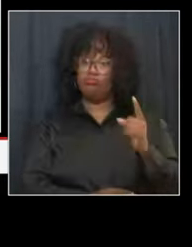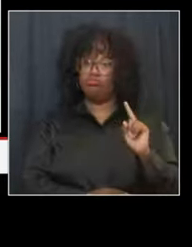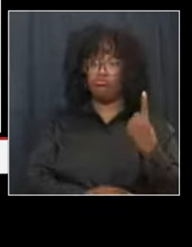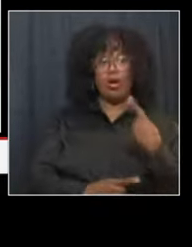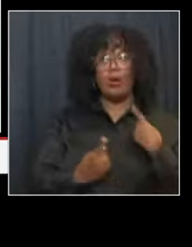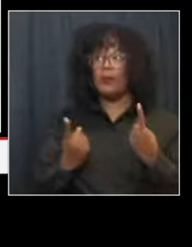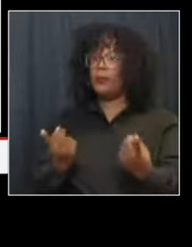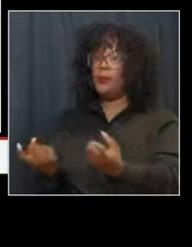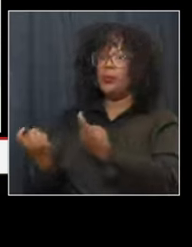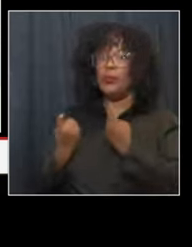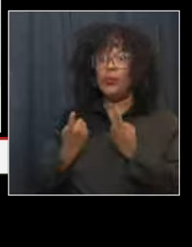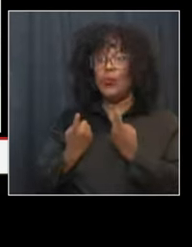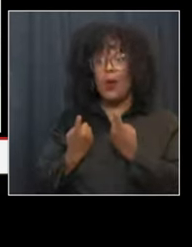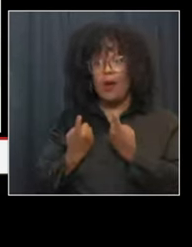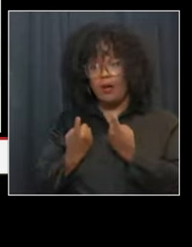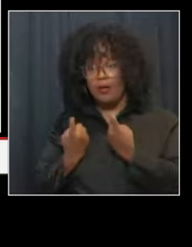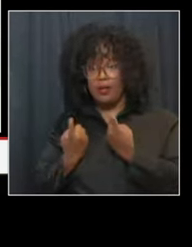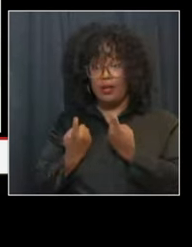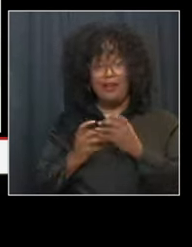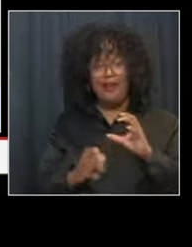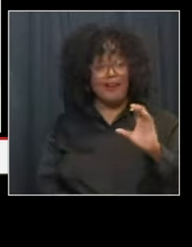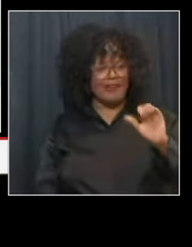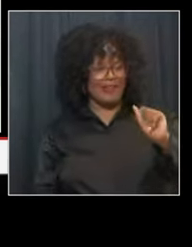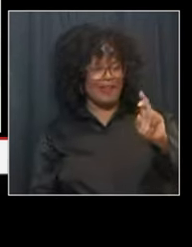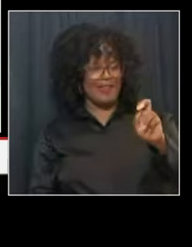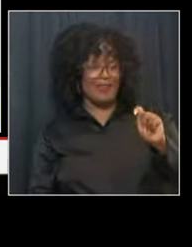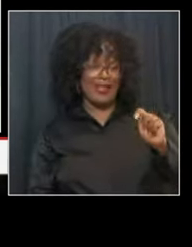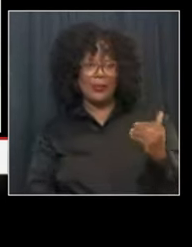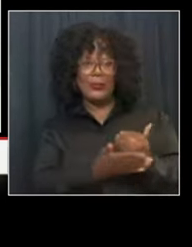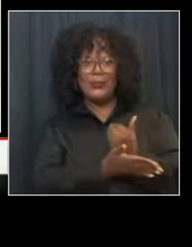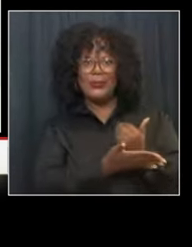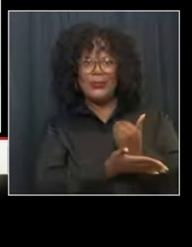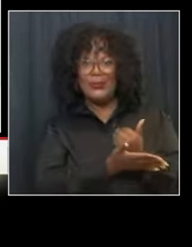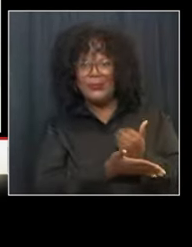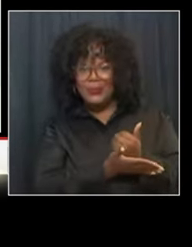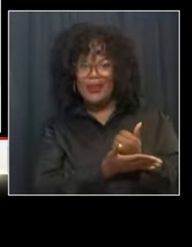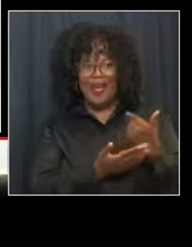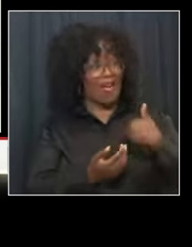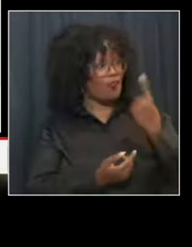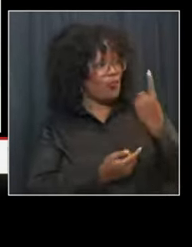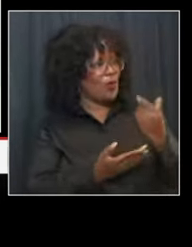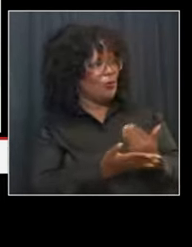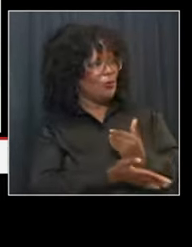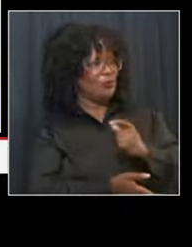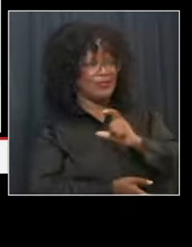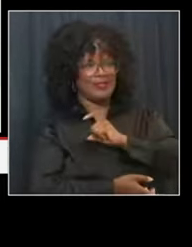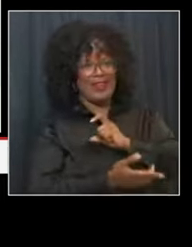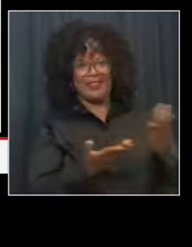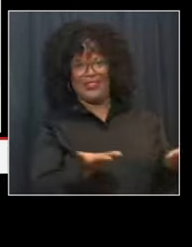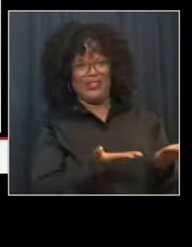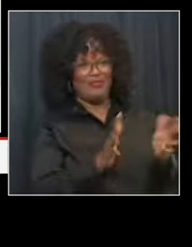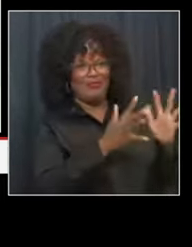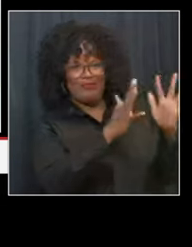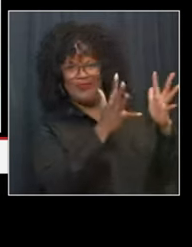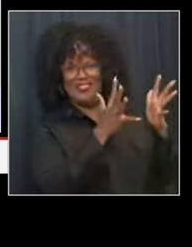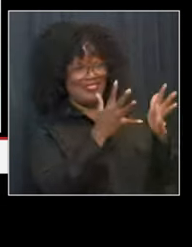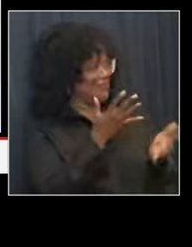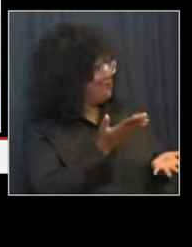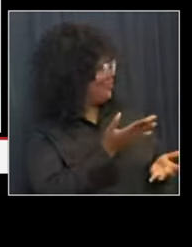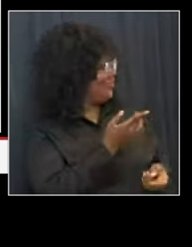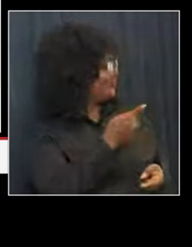we have actually one of our cadets, second-year cadet Anya Selman from MPD here. She is a DC